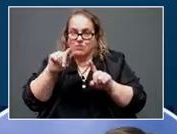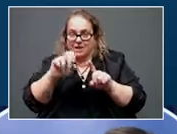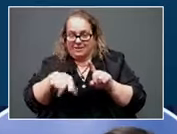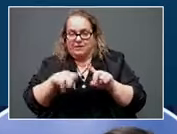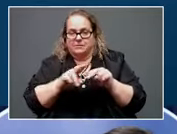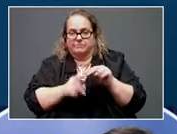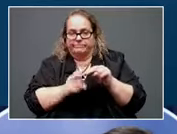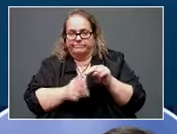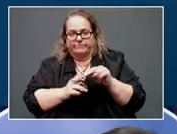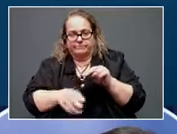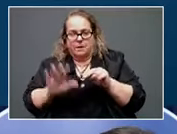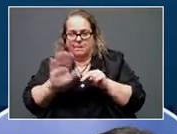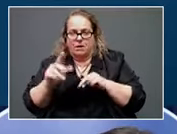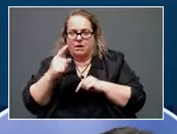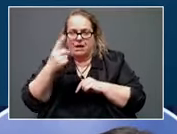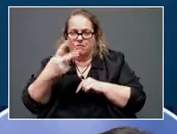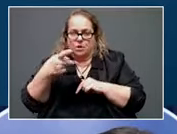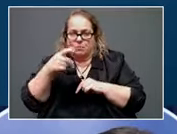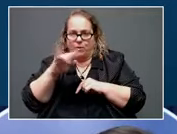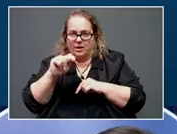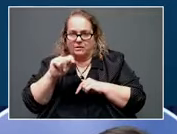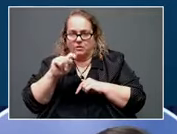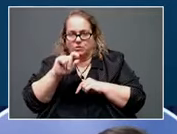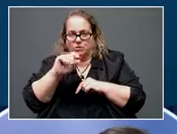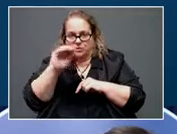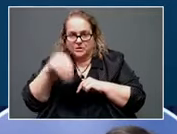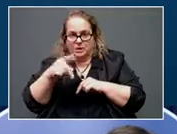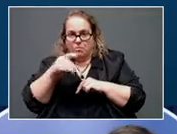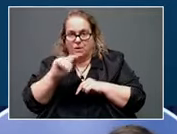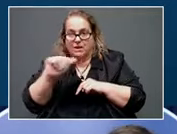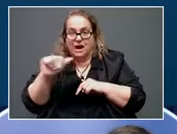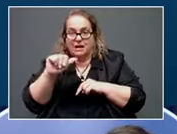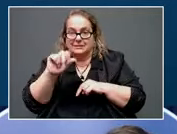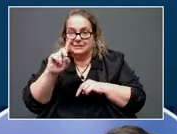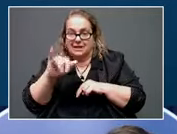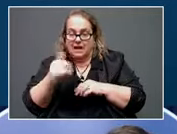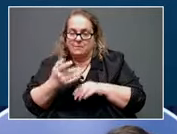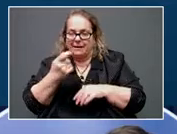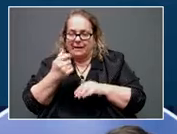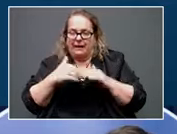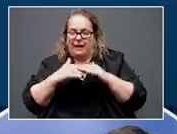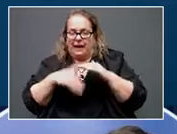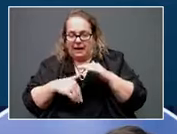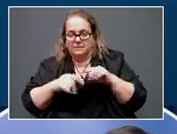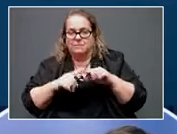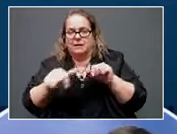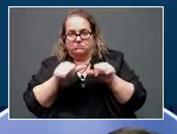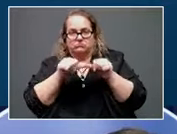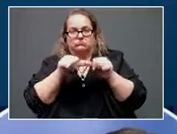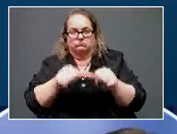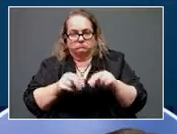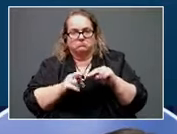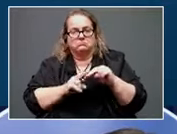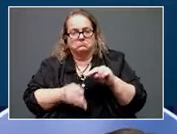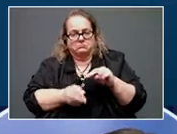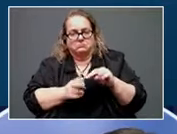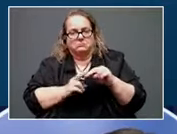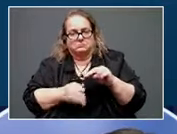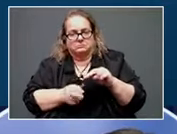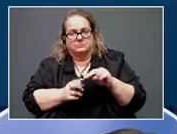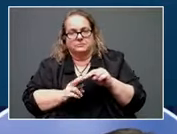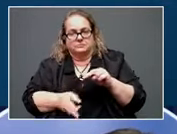a half a point, percentage point a day, maybe a little bit less, but it is a continuing steady decline.